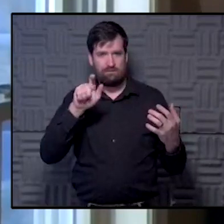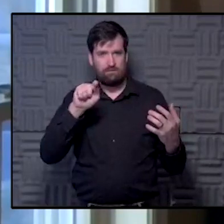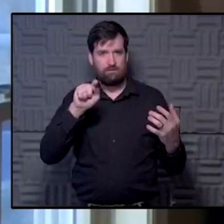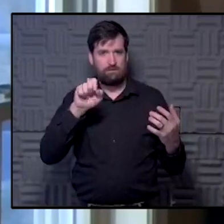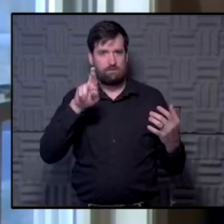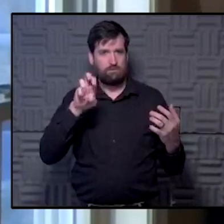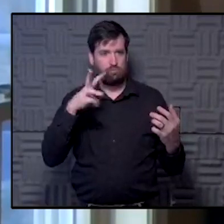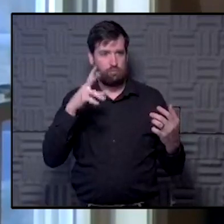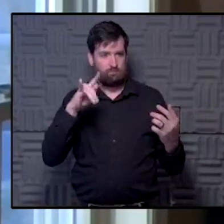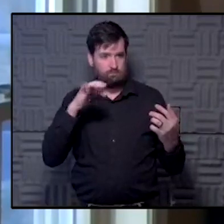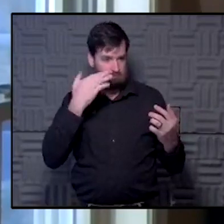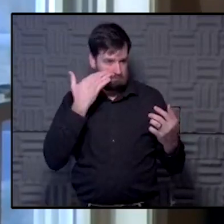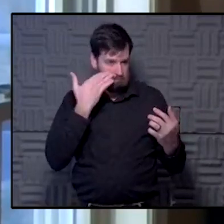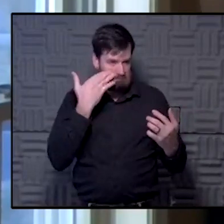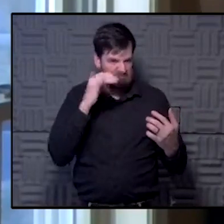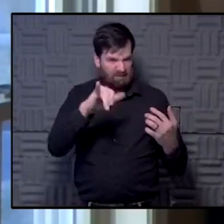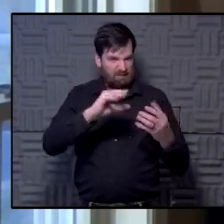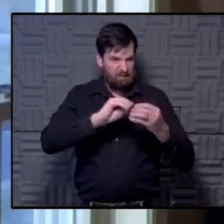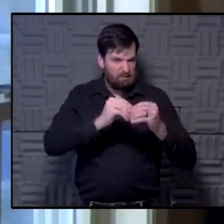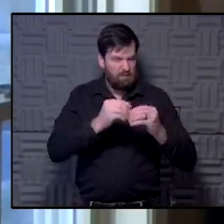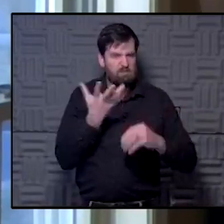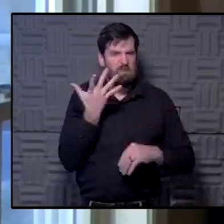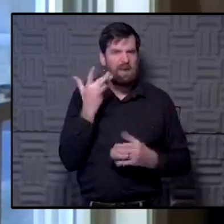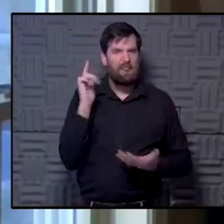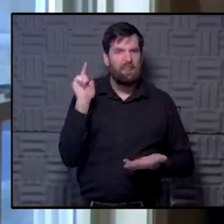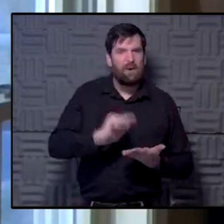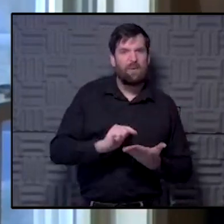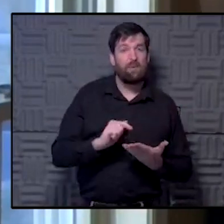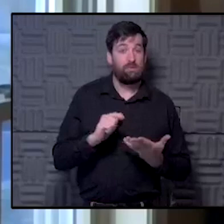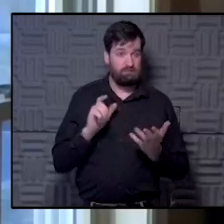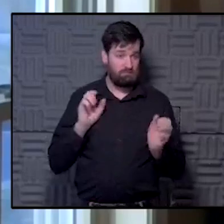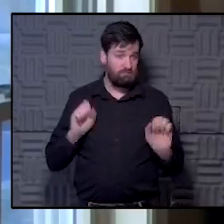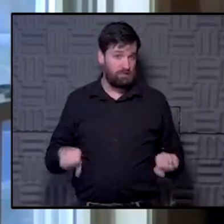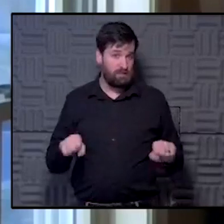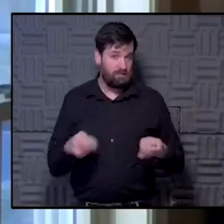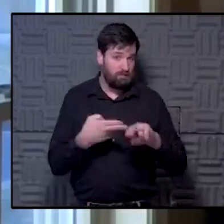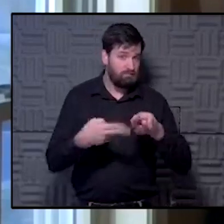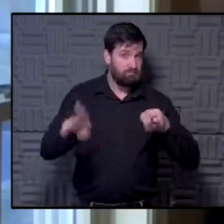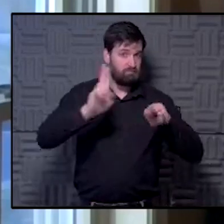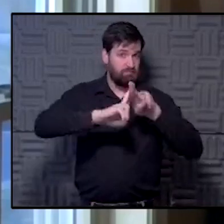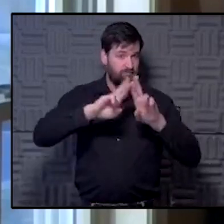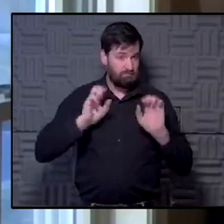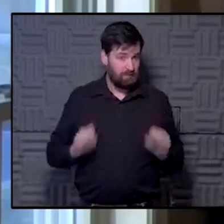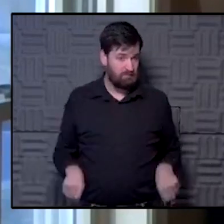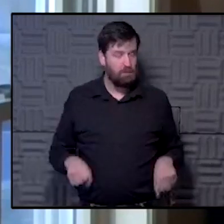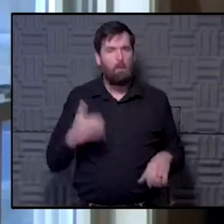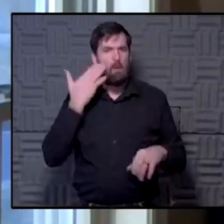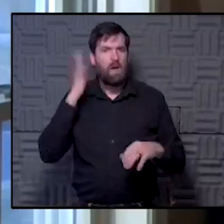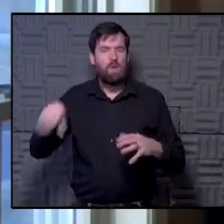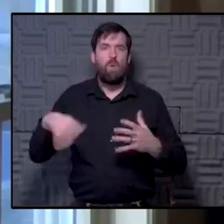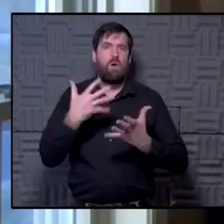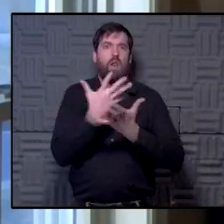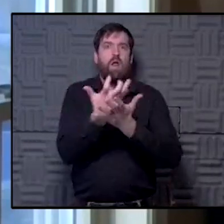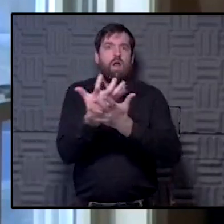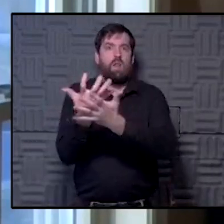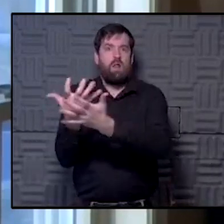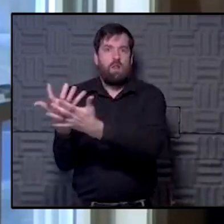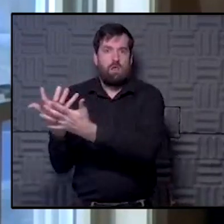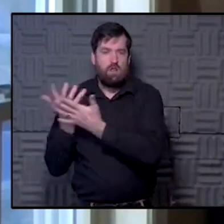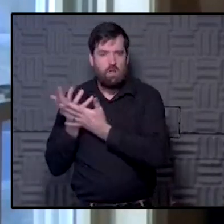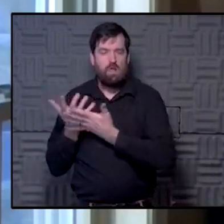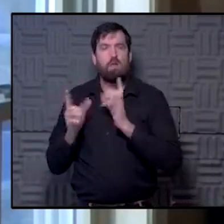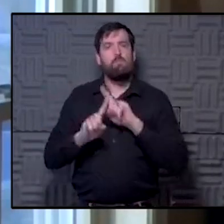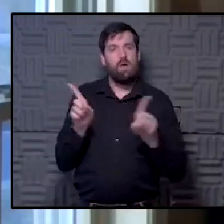to that number, why it's that low, and if there's any chances that it could possibly be increased. I know that there's demand all over the place,